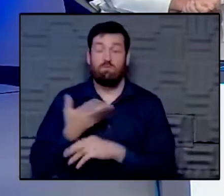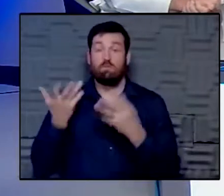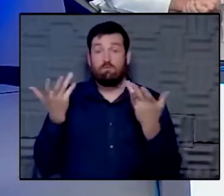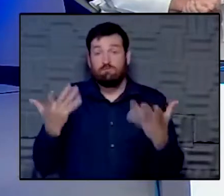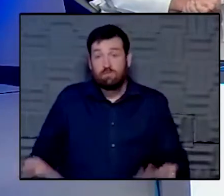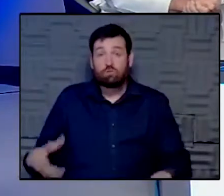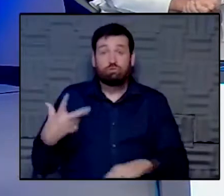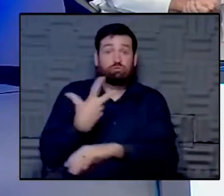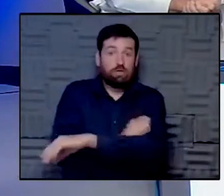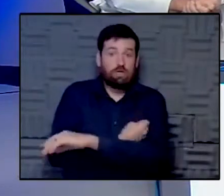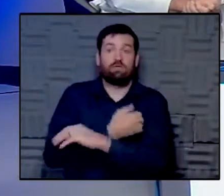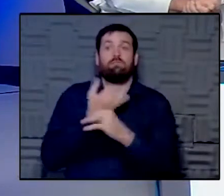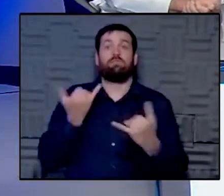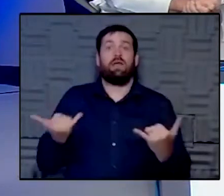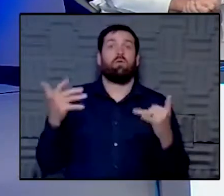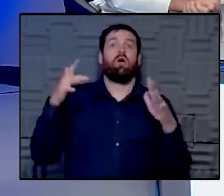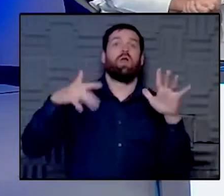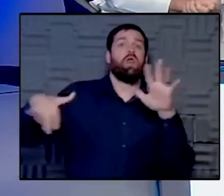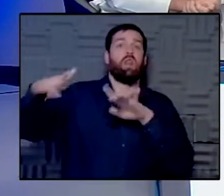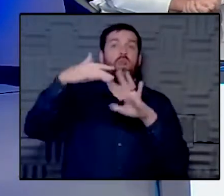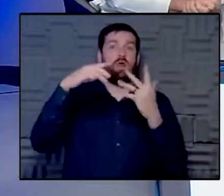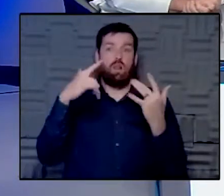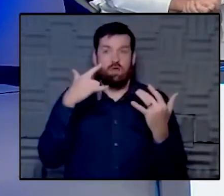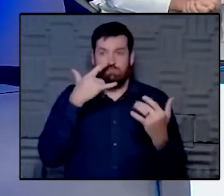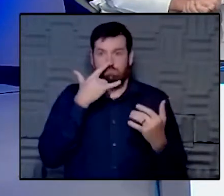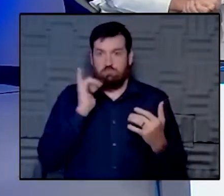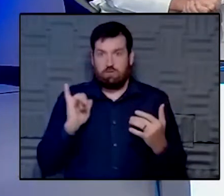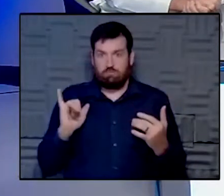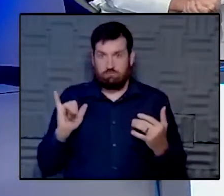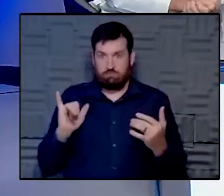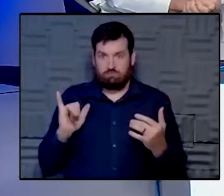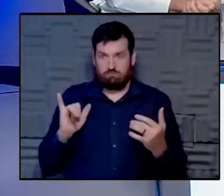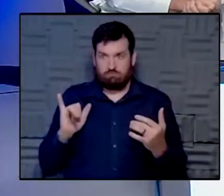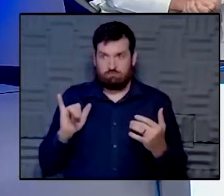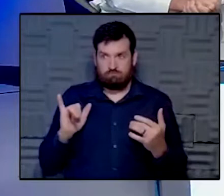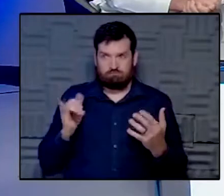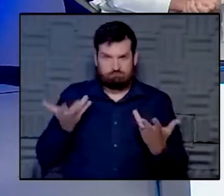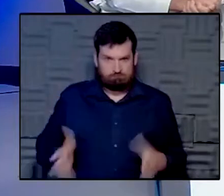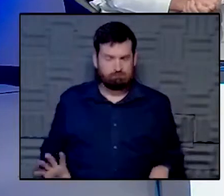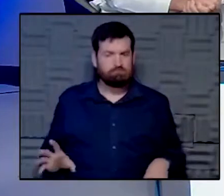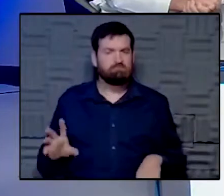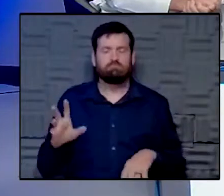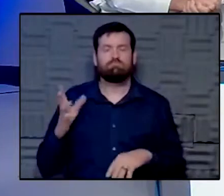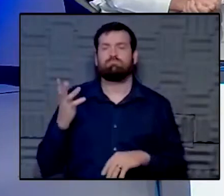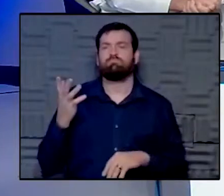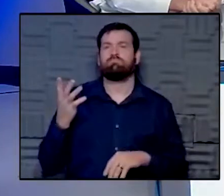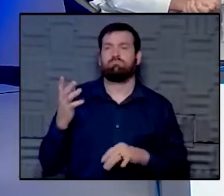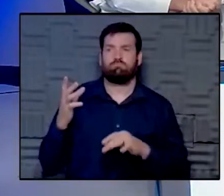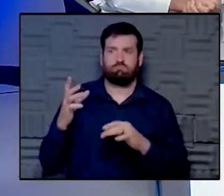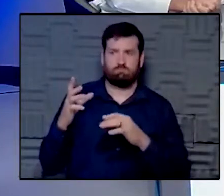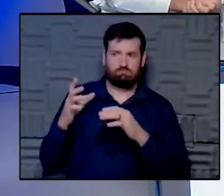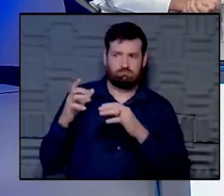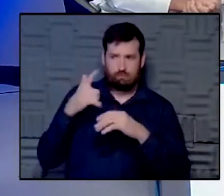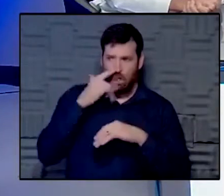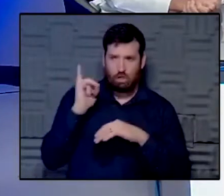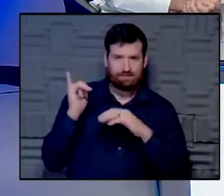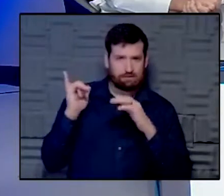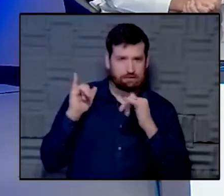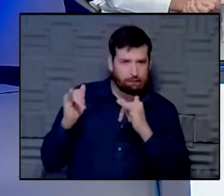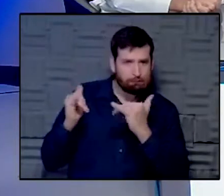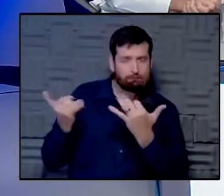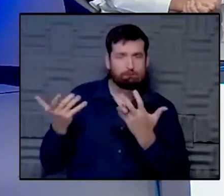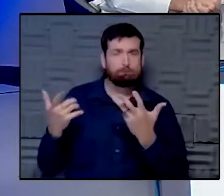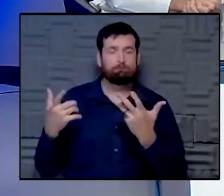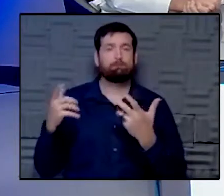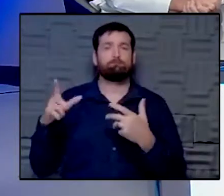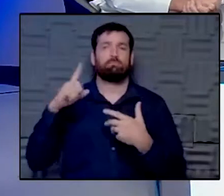shots are going about life as if they have. I'm curious, does this rise they're reporting about echo what you're seeing? If so, what's behind that, and what are your